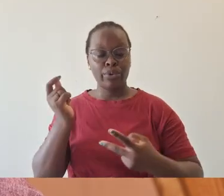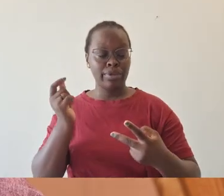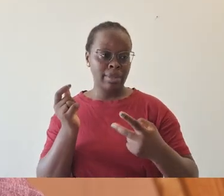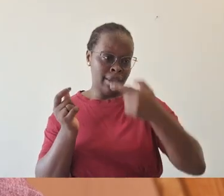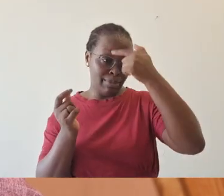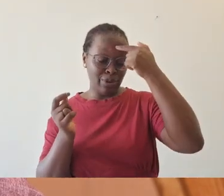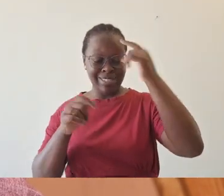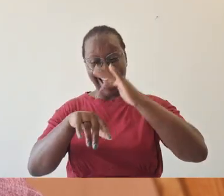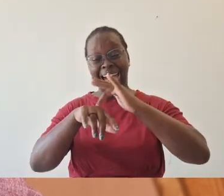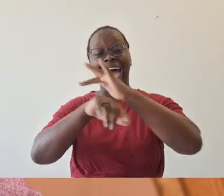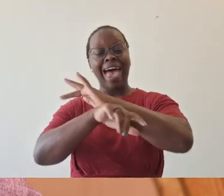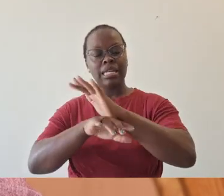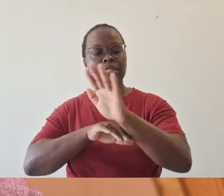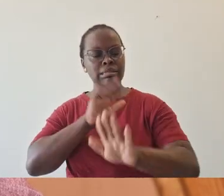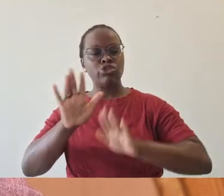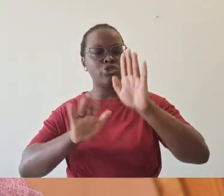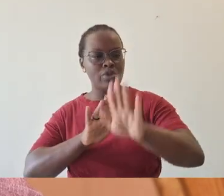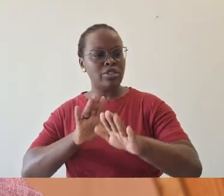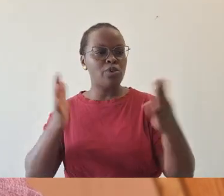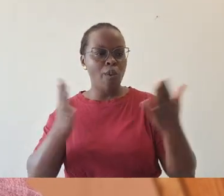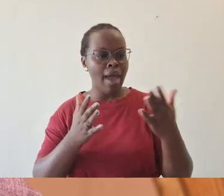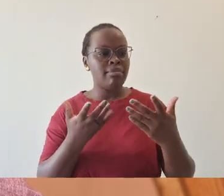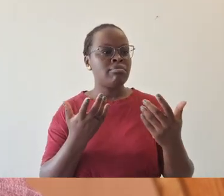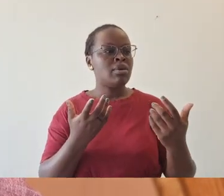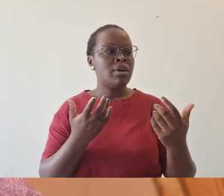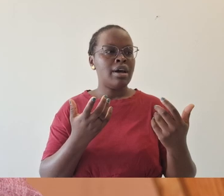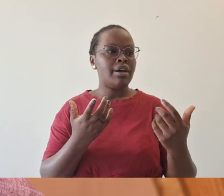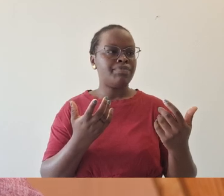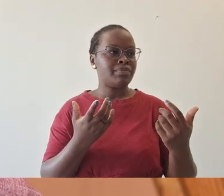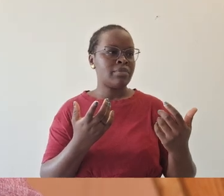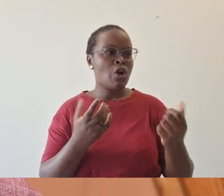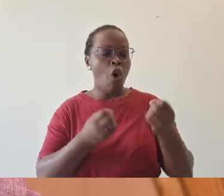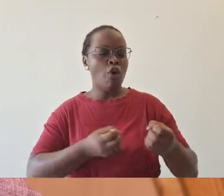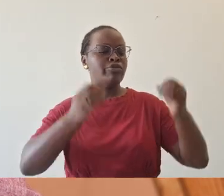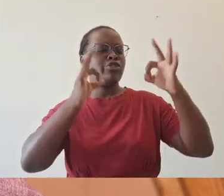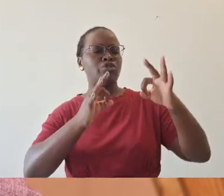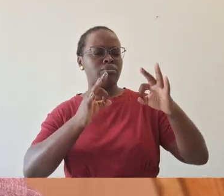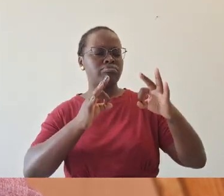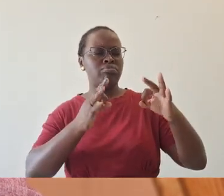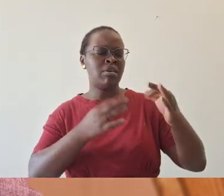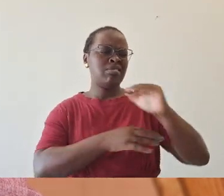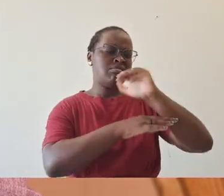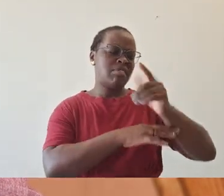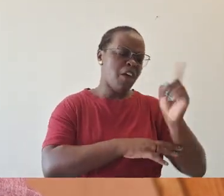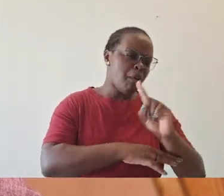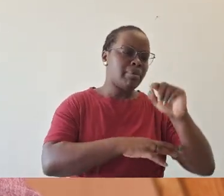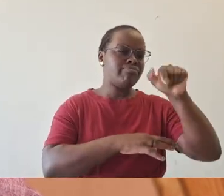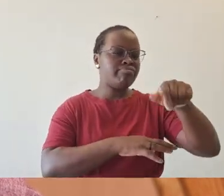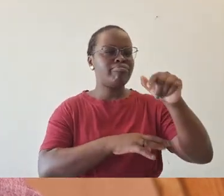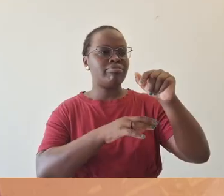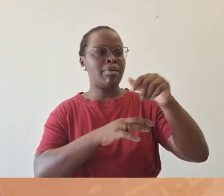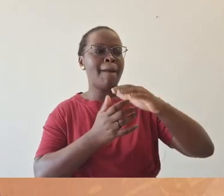both because the initial phase was really strongly in the informal settlements here in Nairobi, but also in a few of the cities out